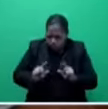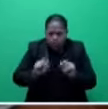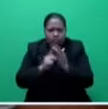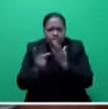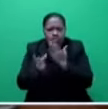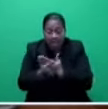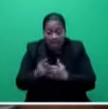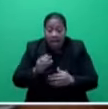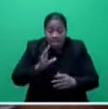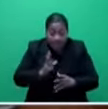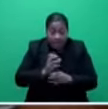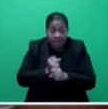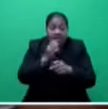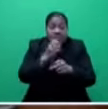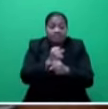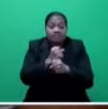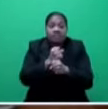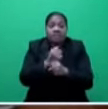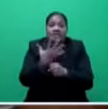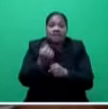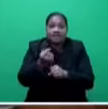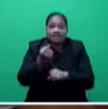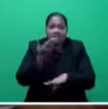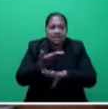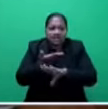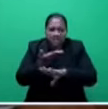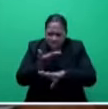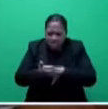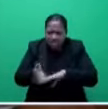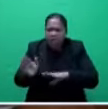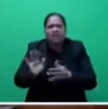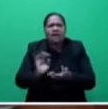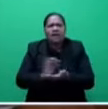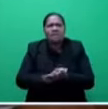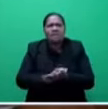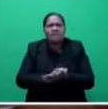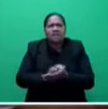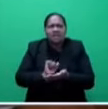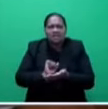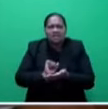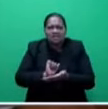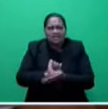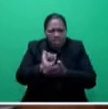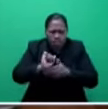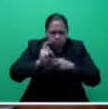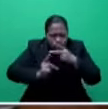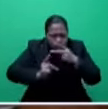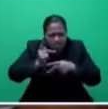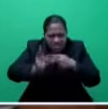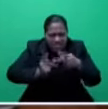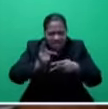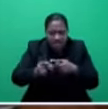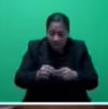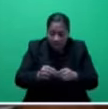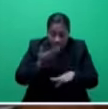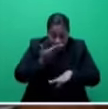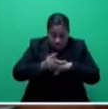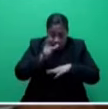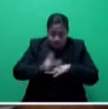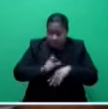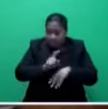Members, new tender for both Yadata and Kodoma was again awarded in February this year, and the new contractor has mobilized the site